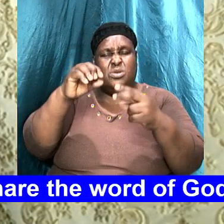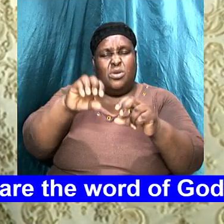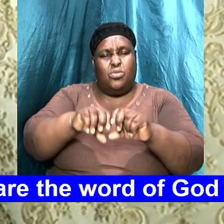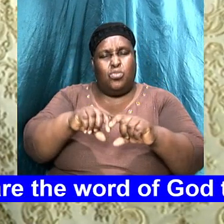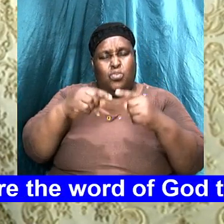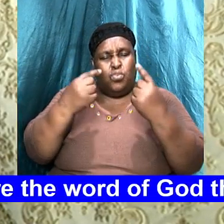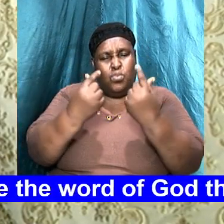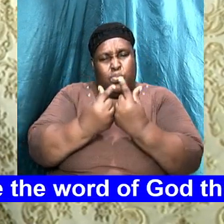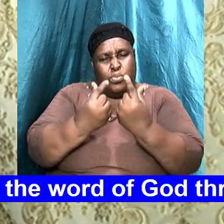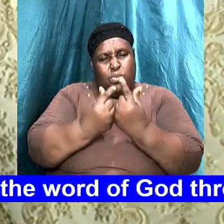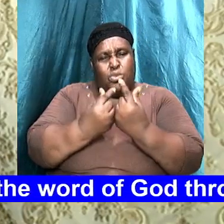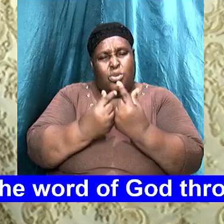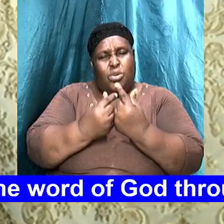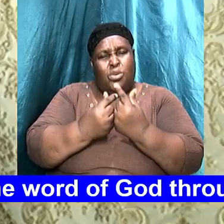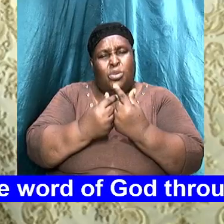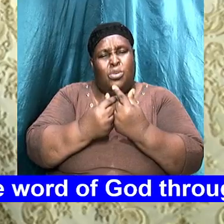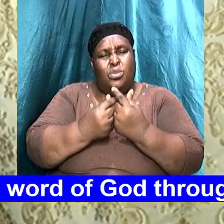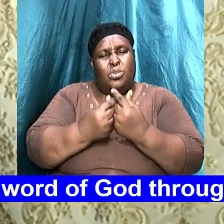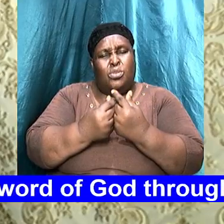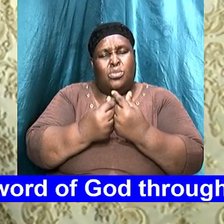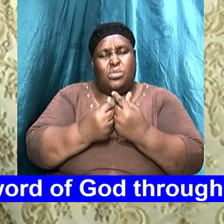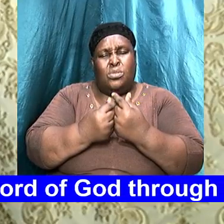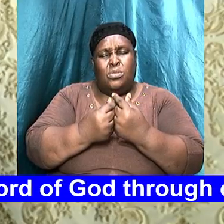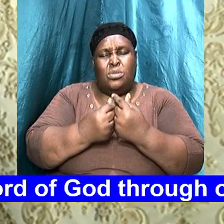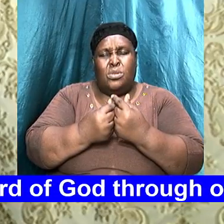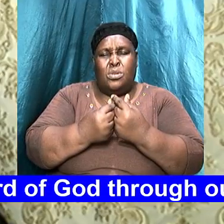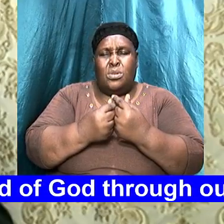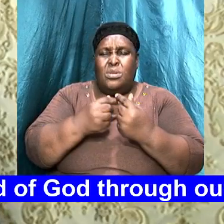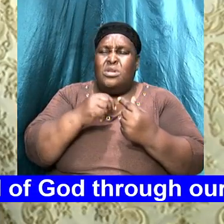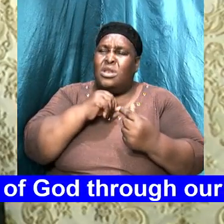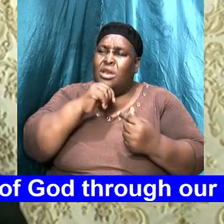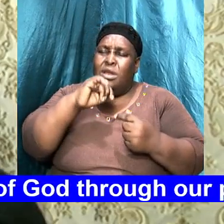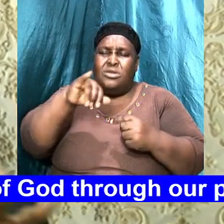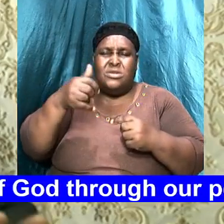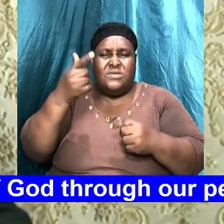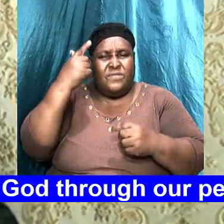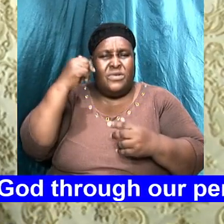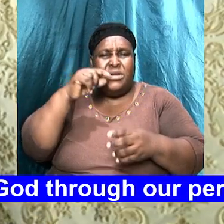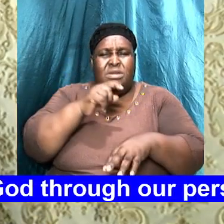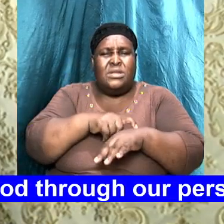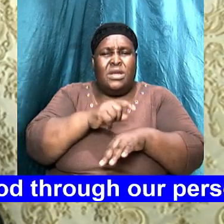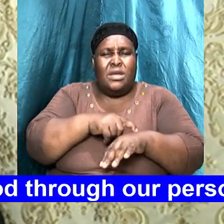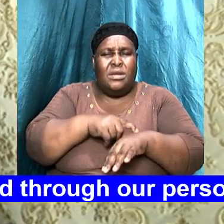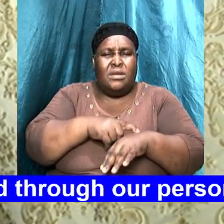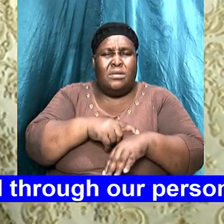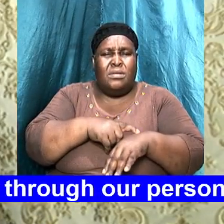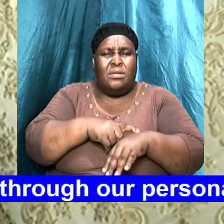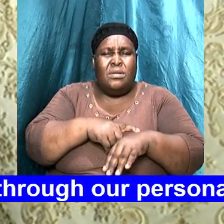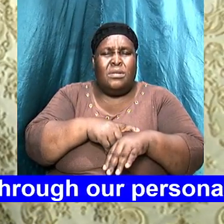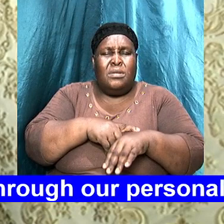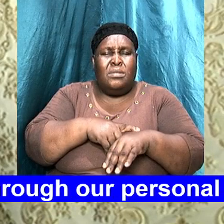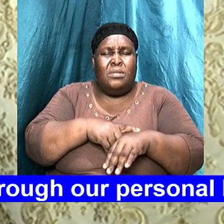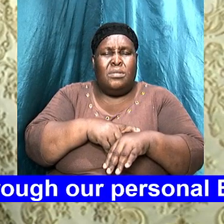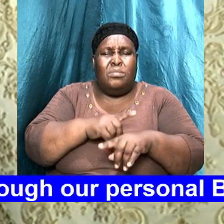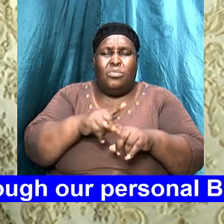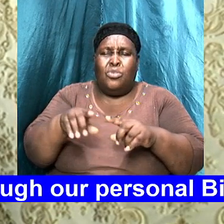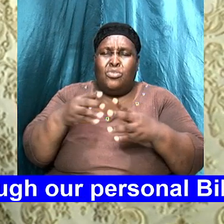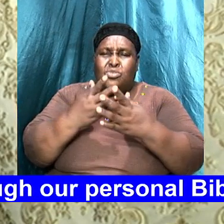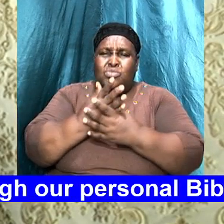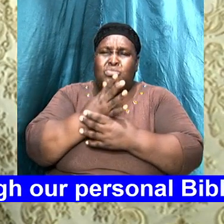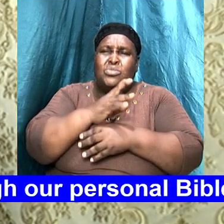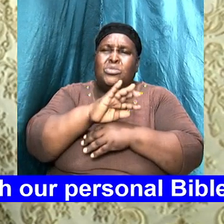there was no just for a period but through the whole church era he